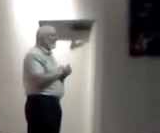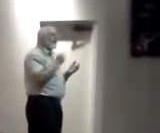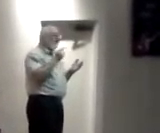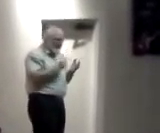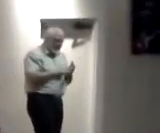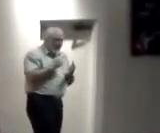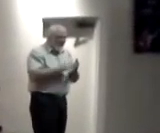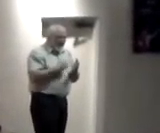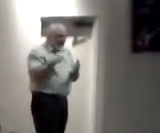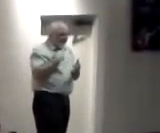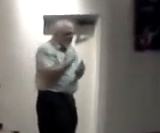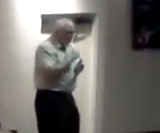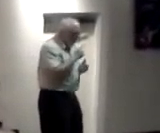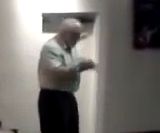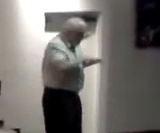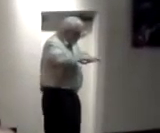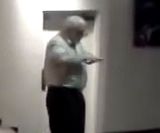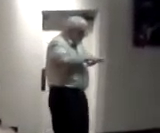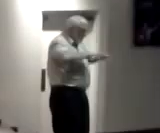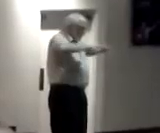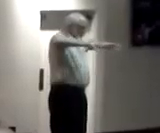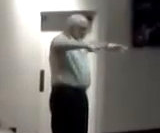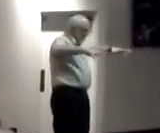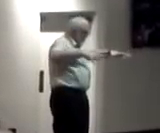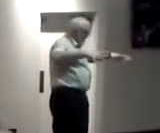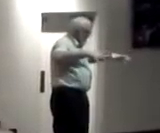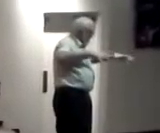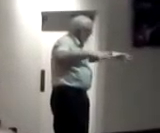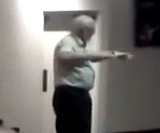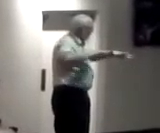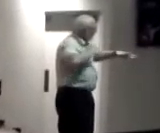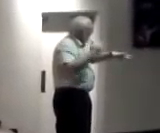Sometimes we need to expand our